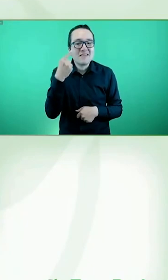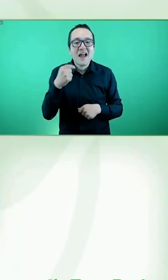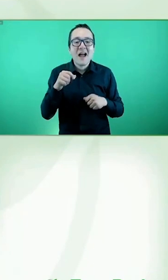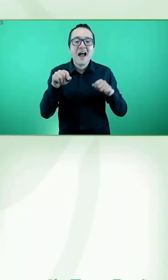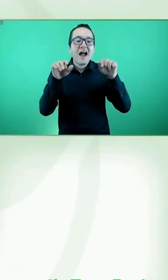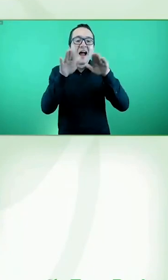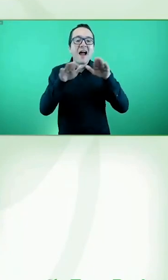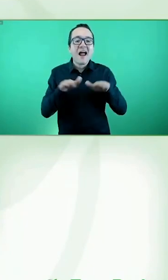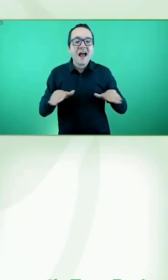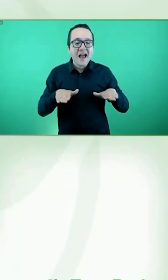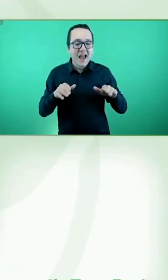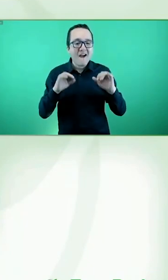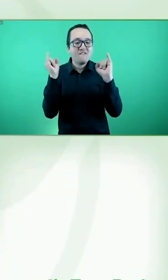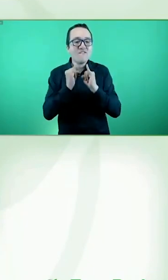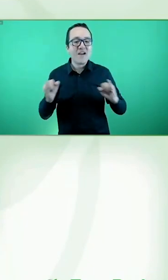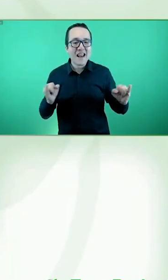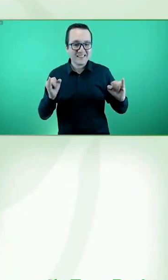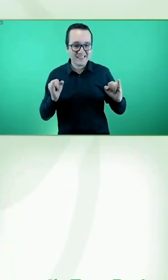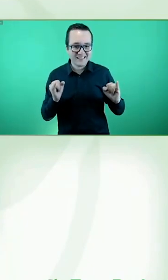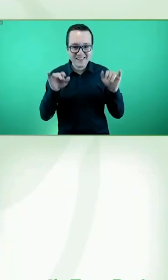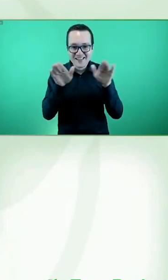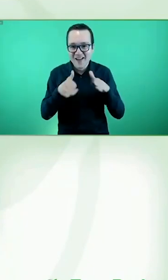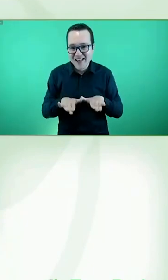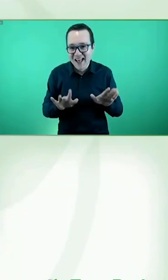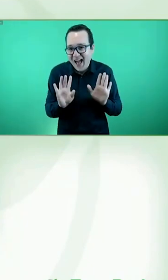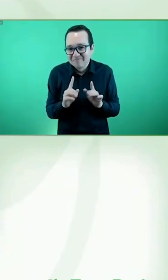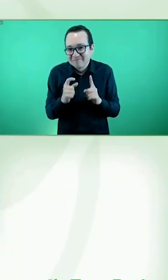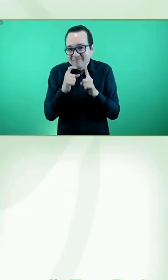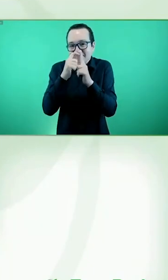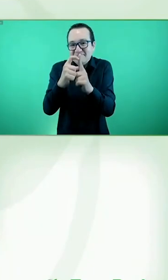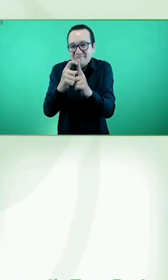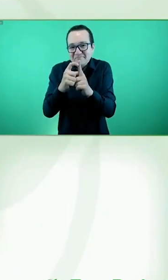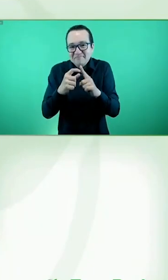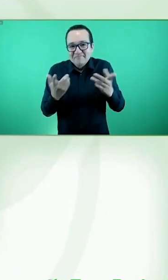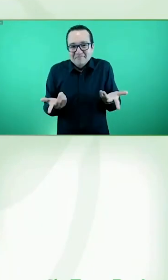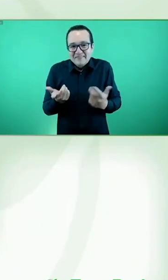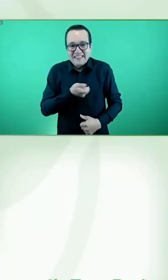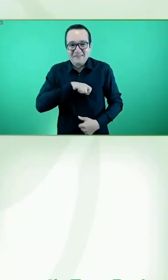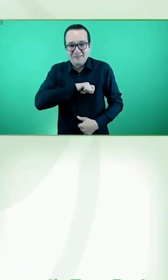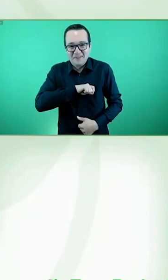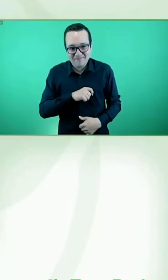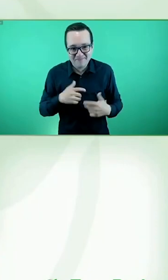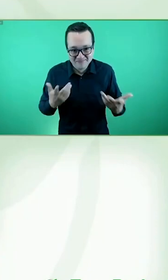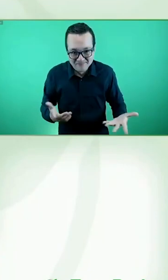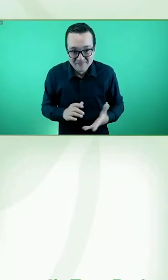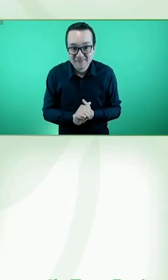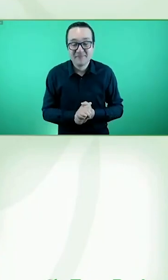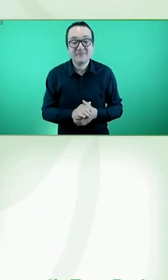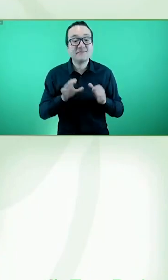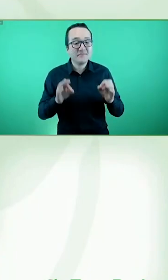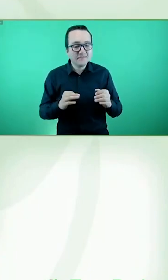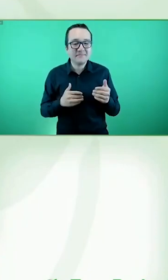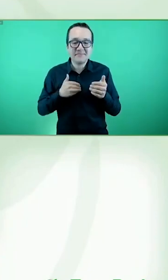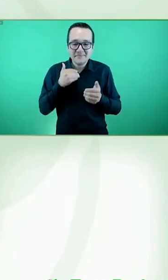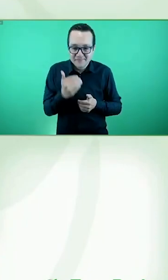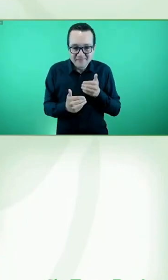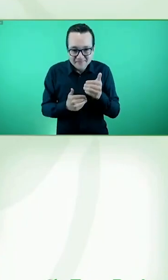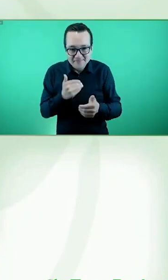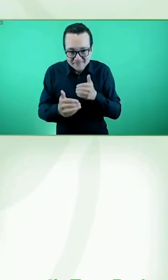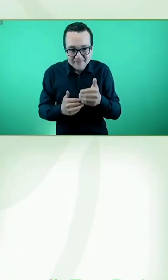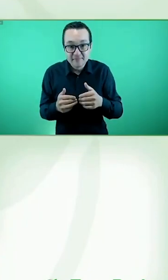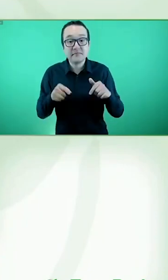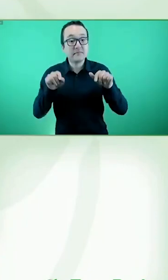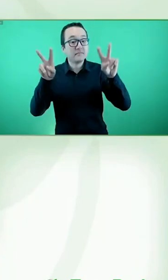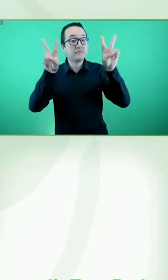here. So, excuse my English. We are really happy and proud to have this now ongoing cooperation with